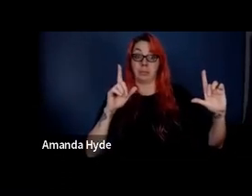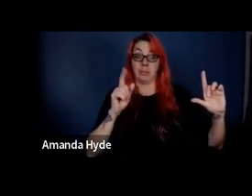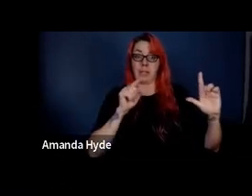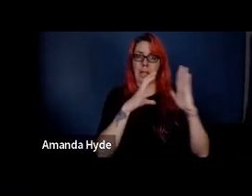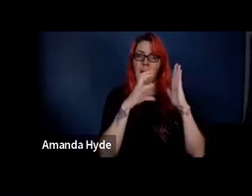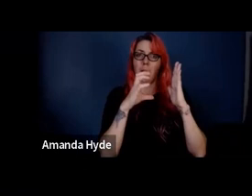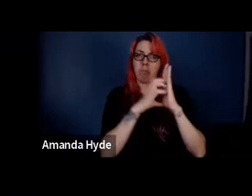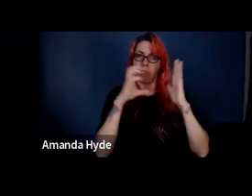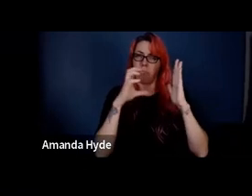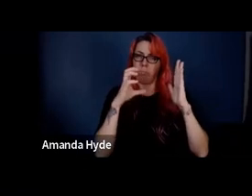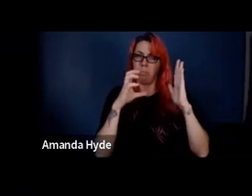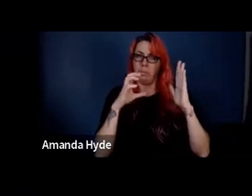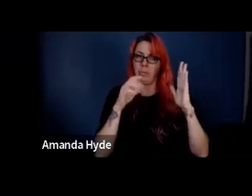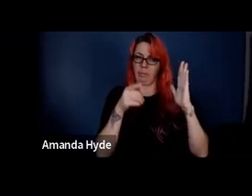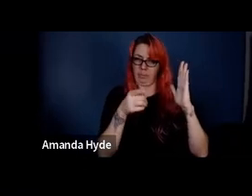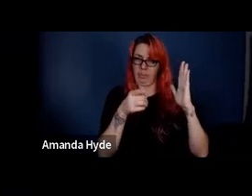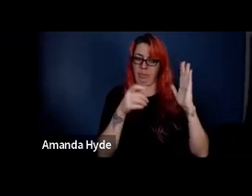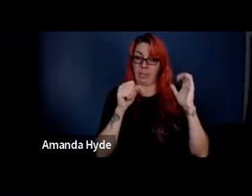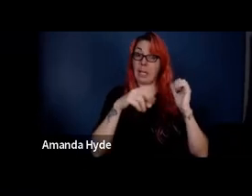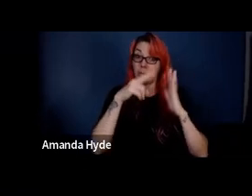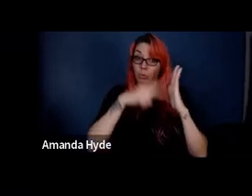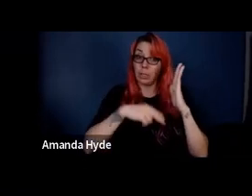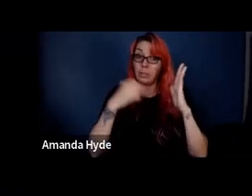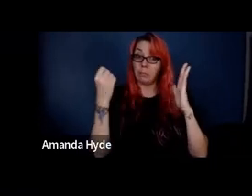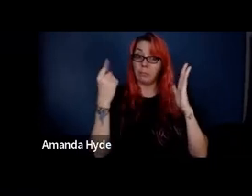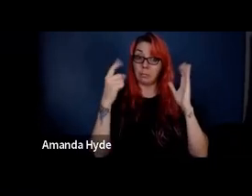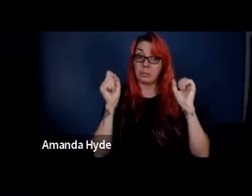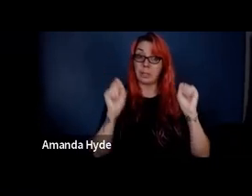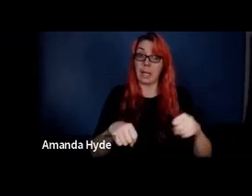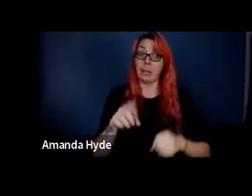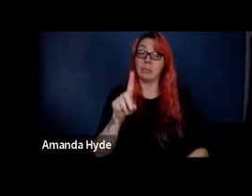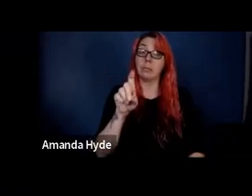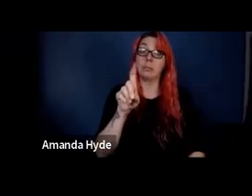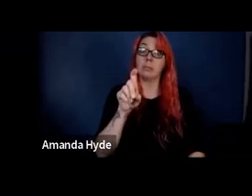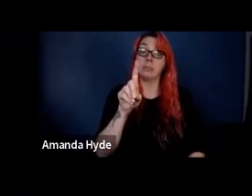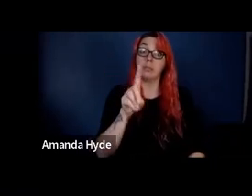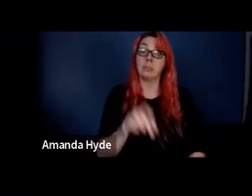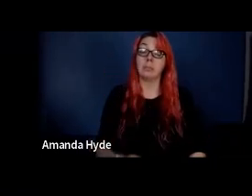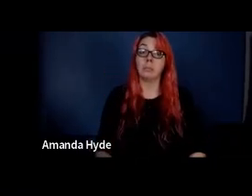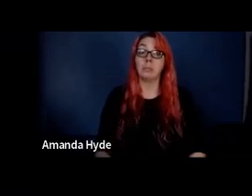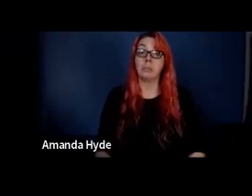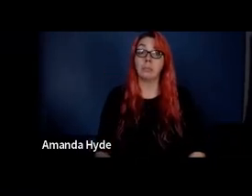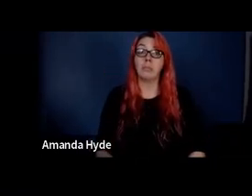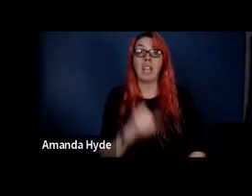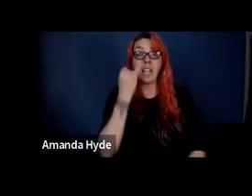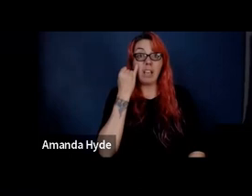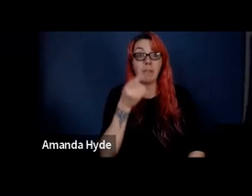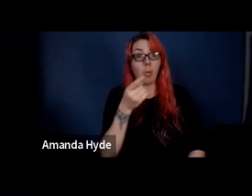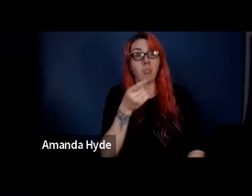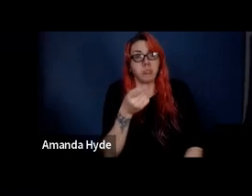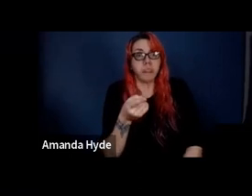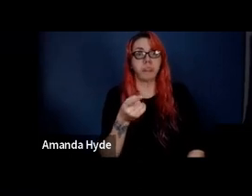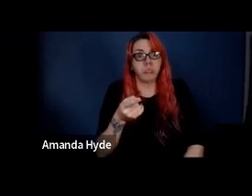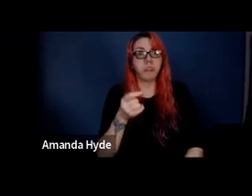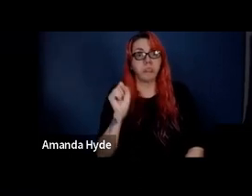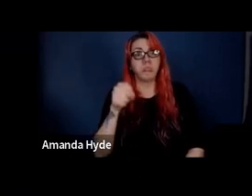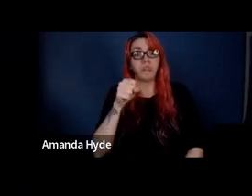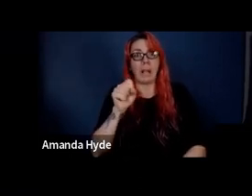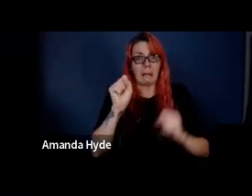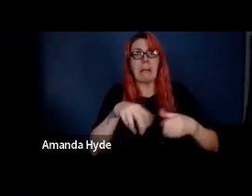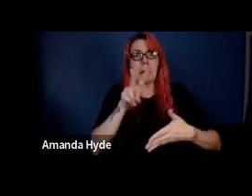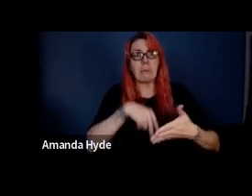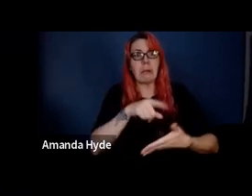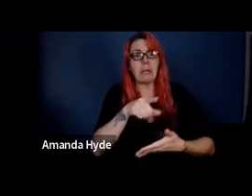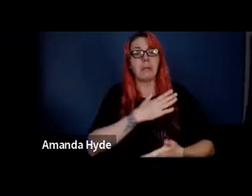take a moment. And then if you are, just put in the chat yes or no, or any other